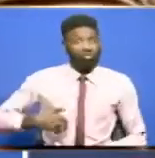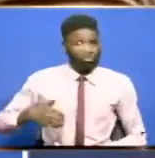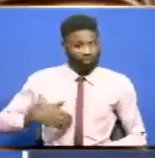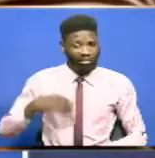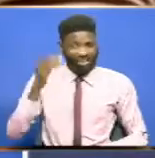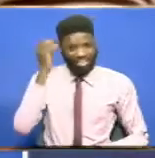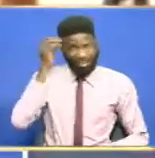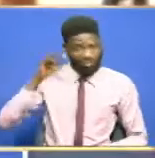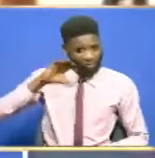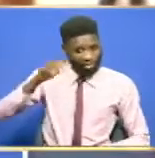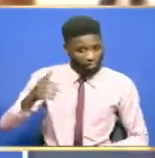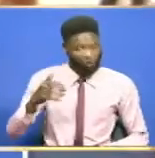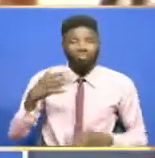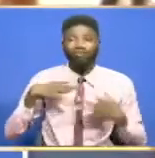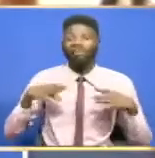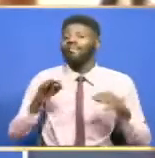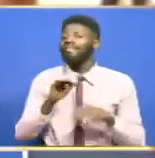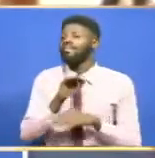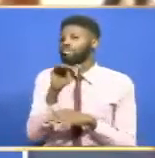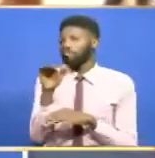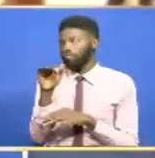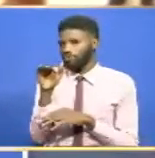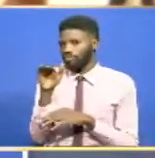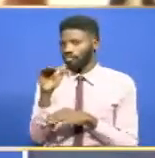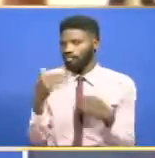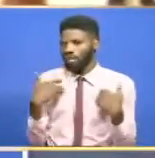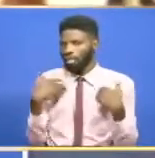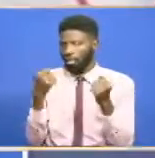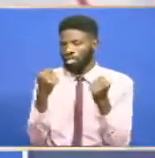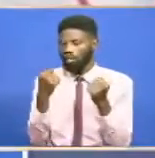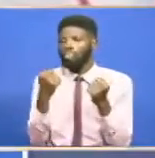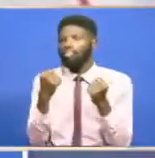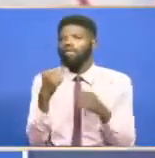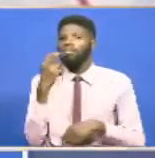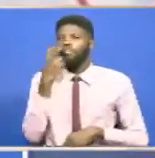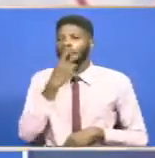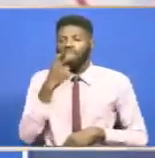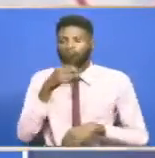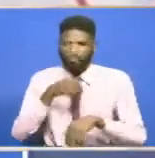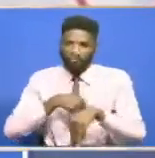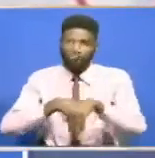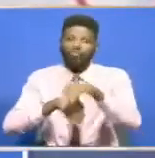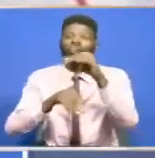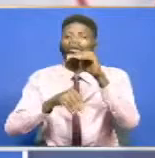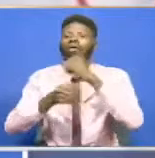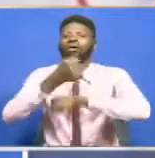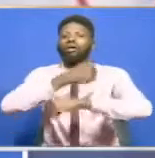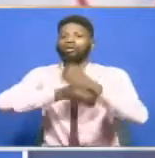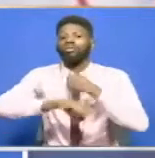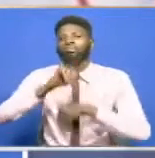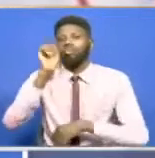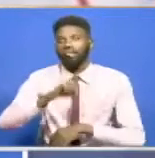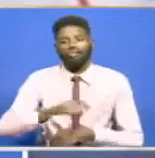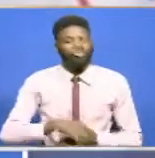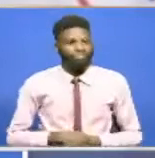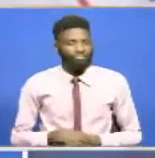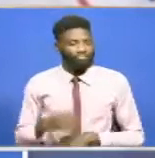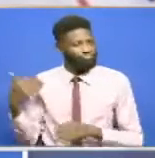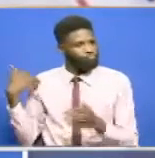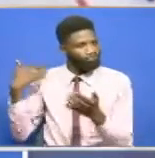Kiambu, miito ilitolewa ya kuzingatia afya ya midomo. It has been a neglected area over